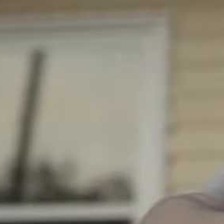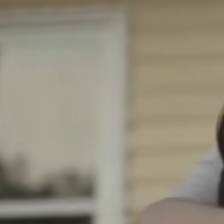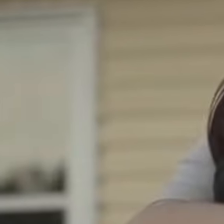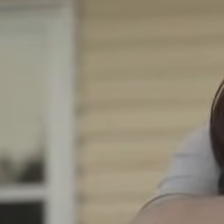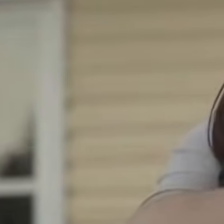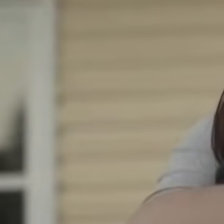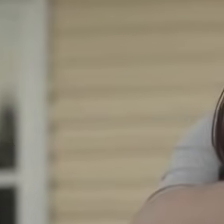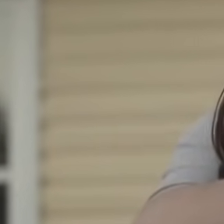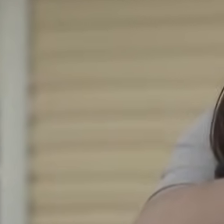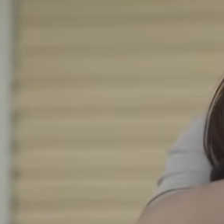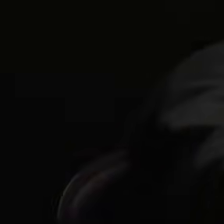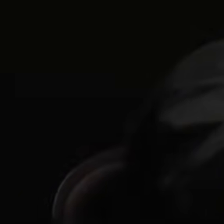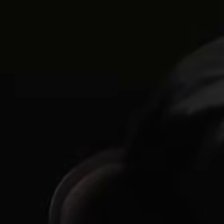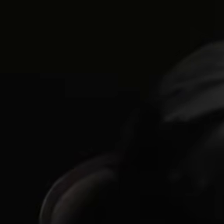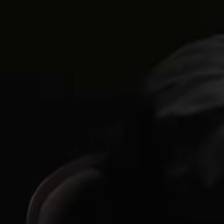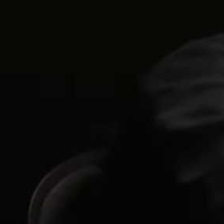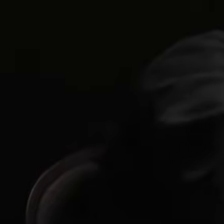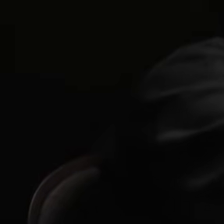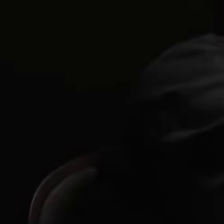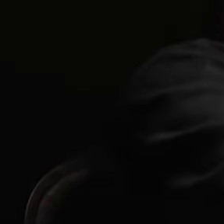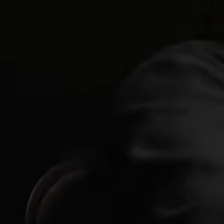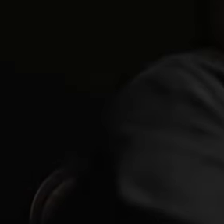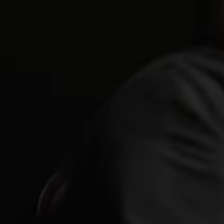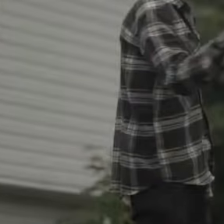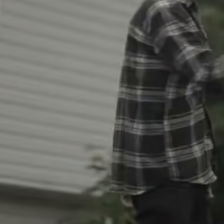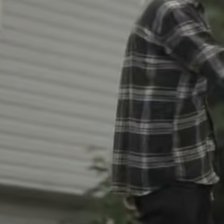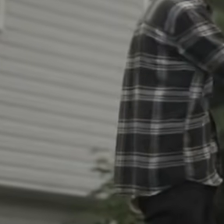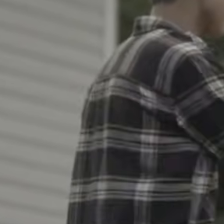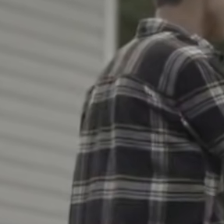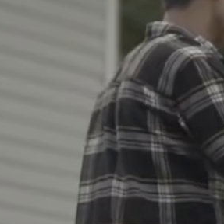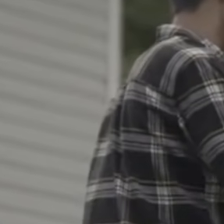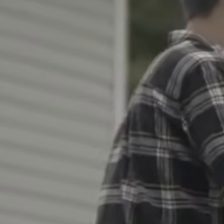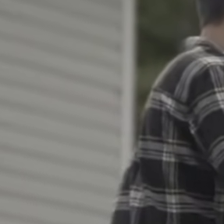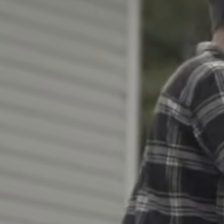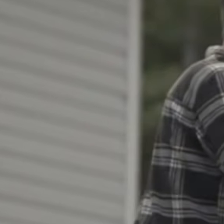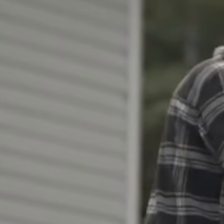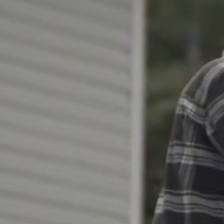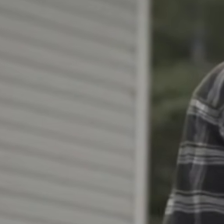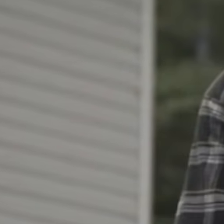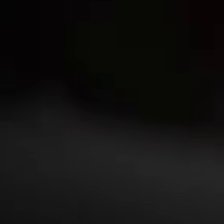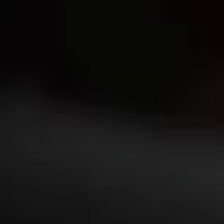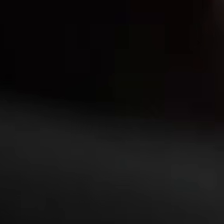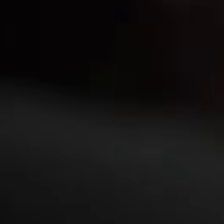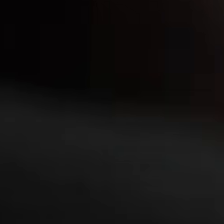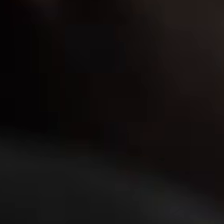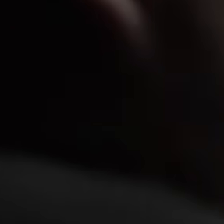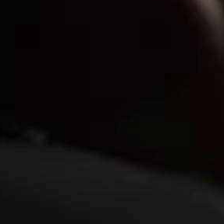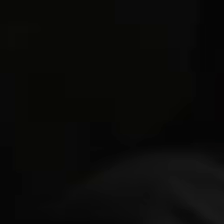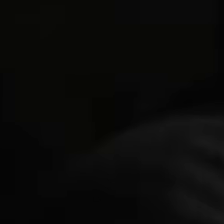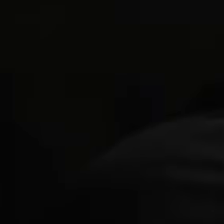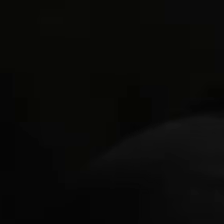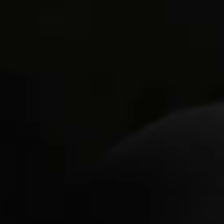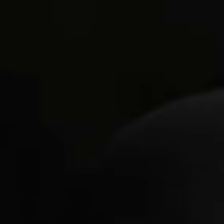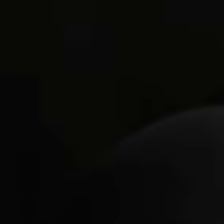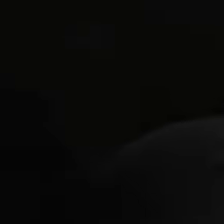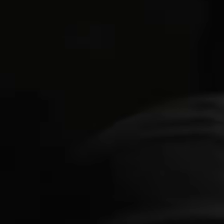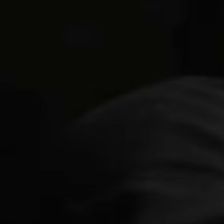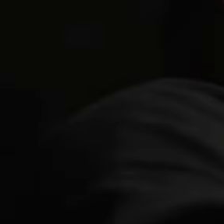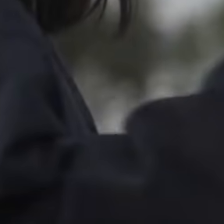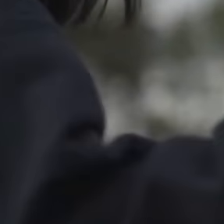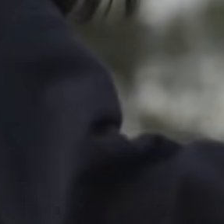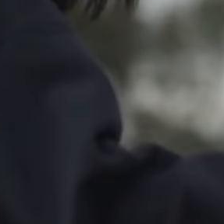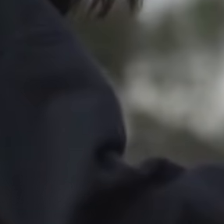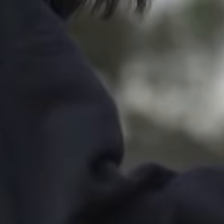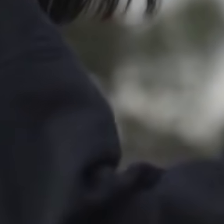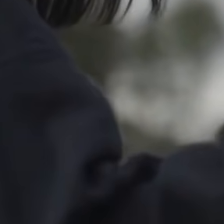it to protect you. My kid, my grandparents, friends with the baby school. Son asked me, go stop it, I'ma try. Me go do my best and he don't know.